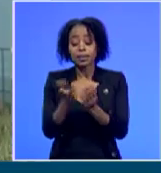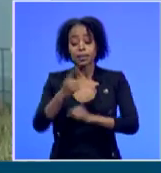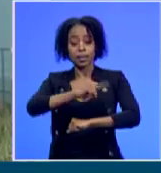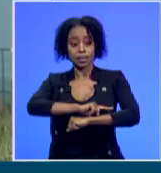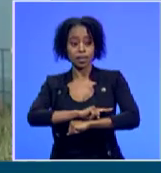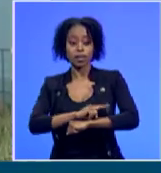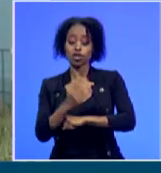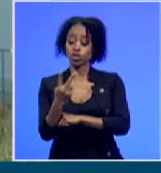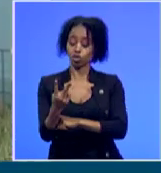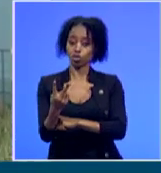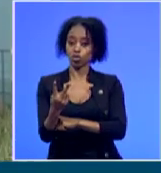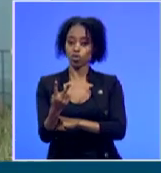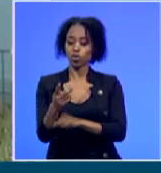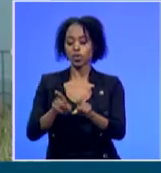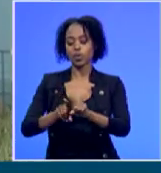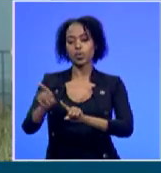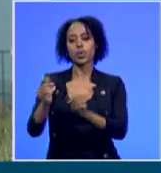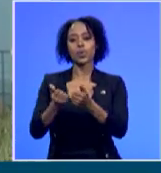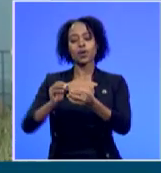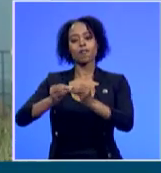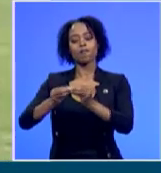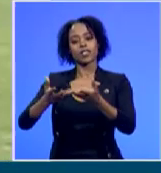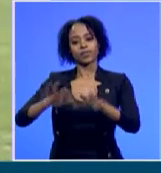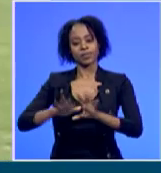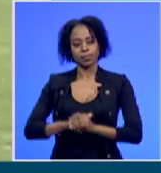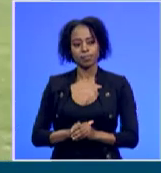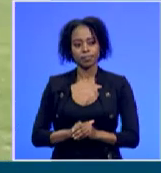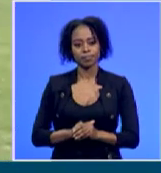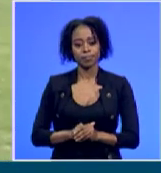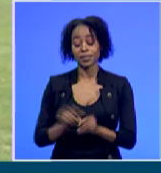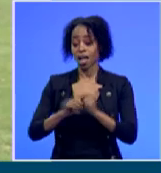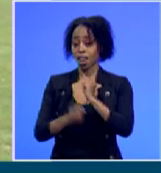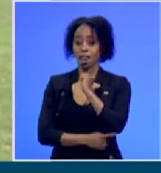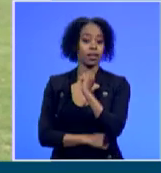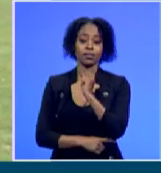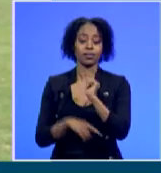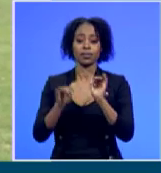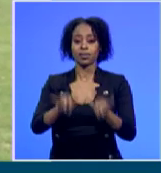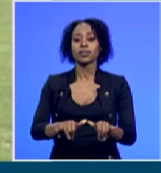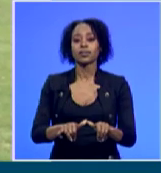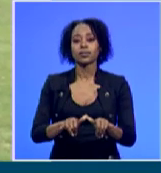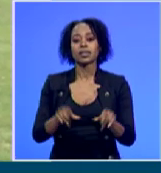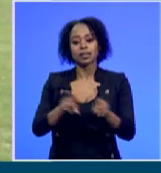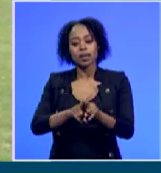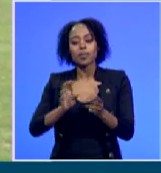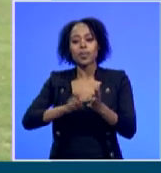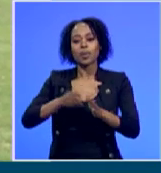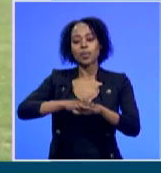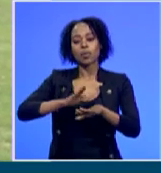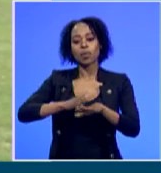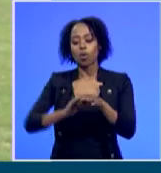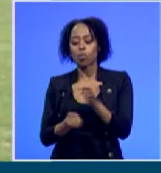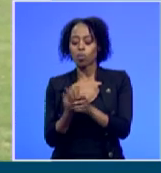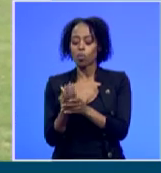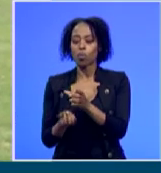two embryos were successfully created. These are the last two remaining girls, and we need them to reproduce.